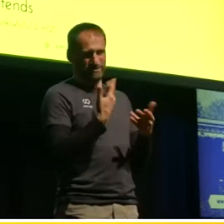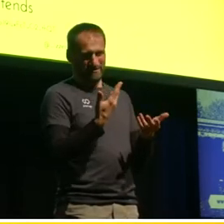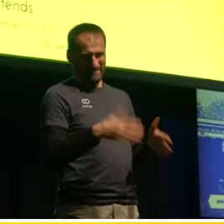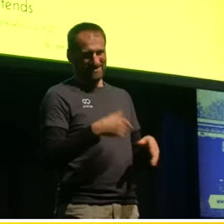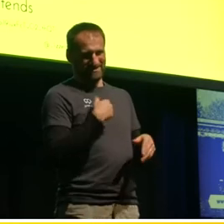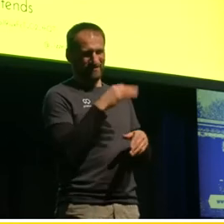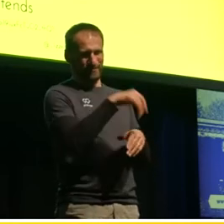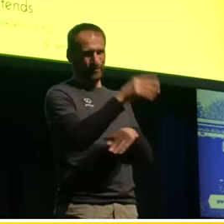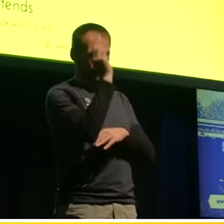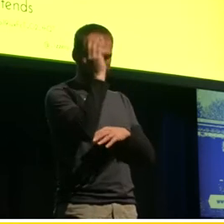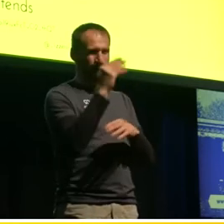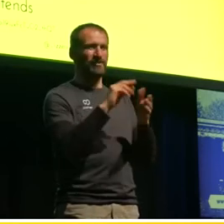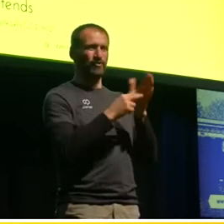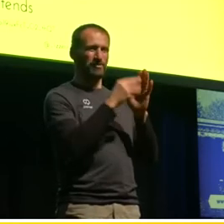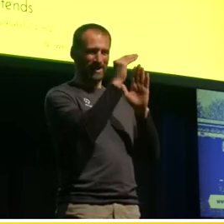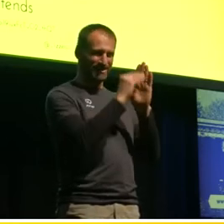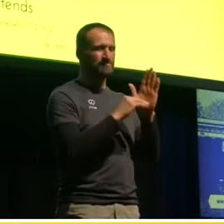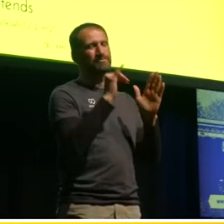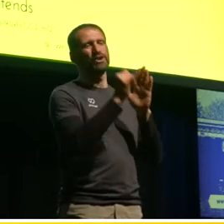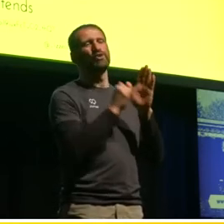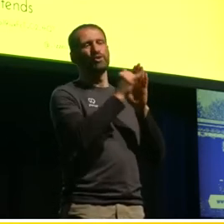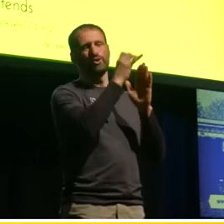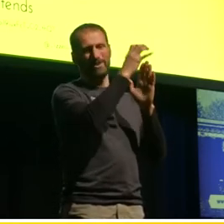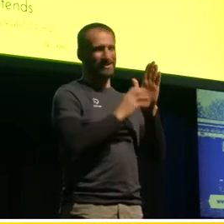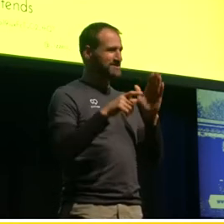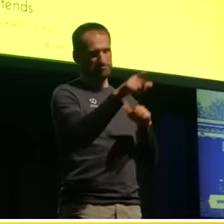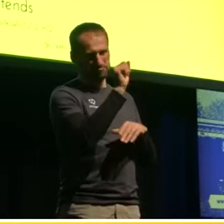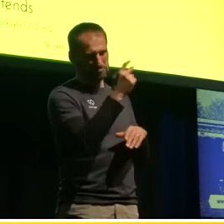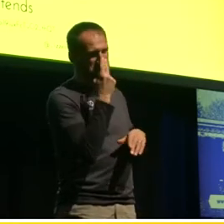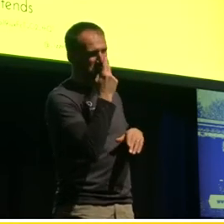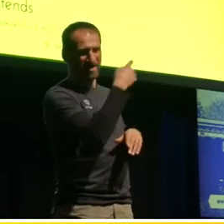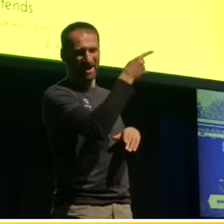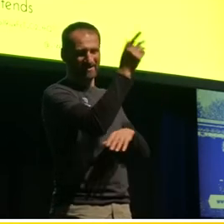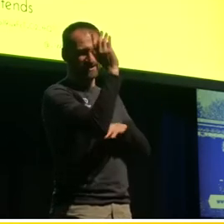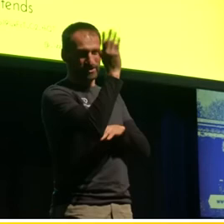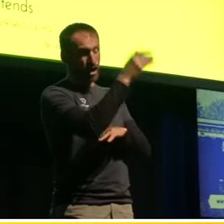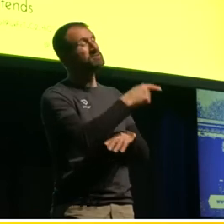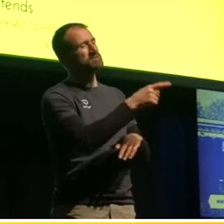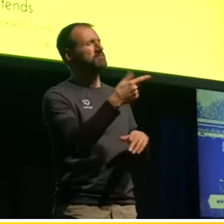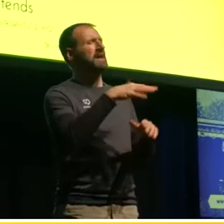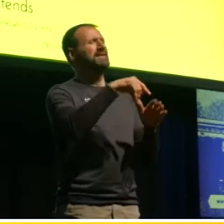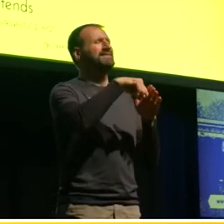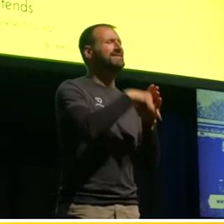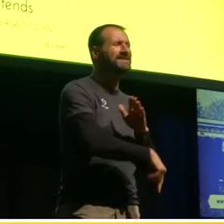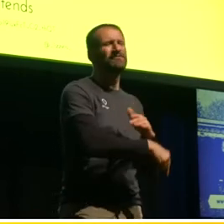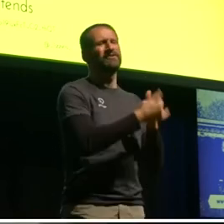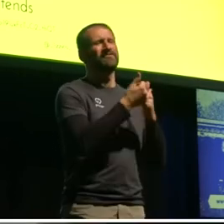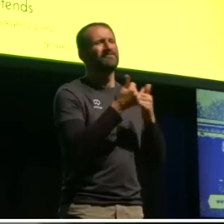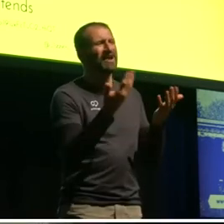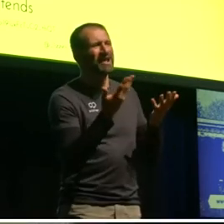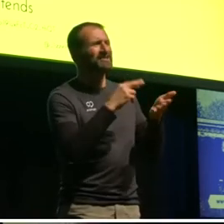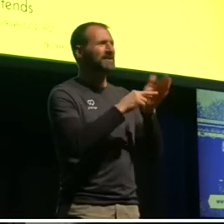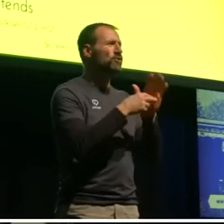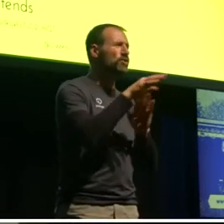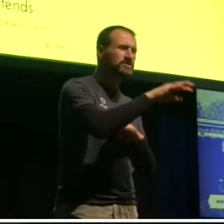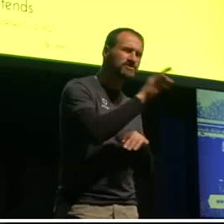YouTube list, so you can just watch all the others. Many of those are much more in deep about which technology they